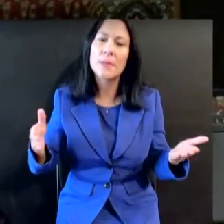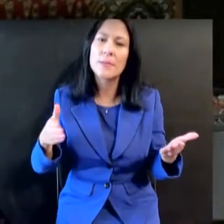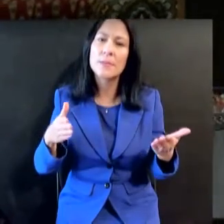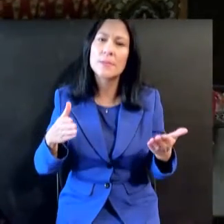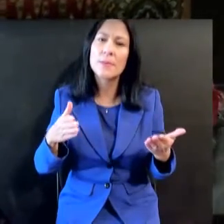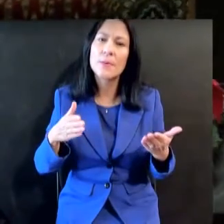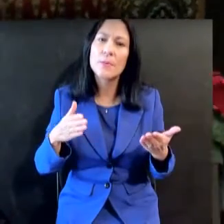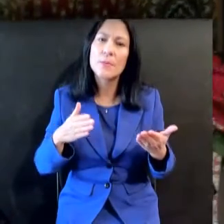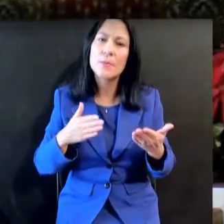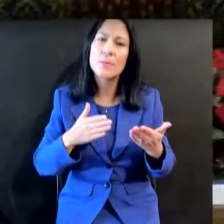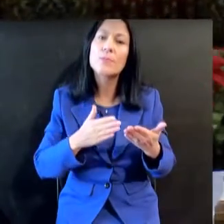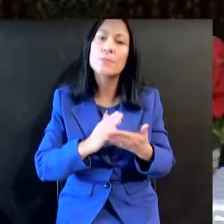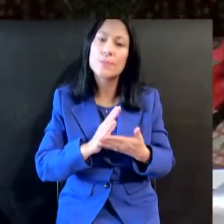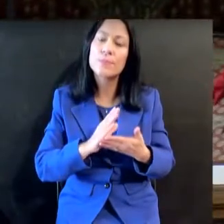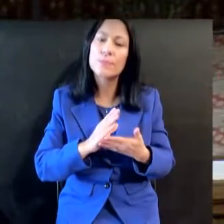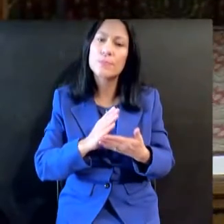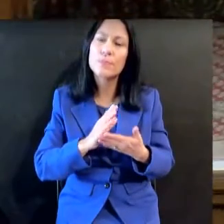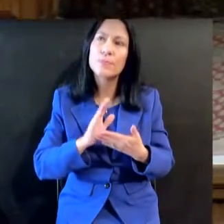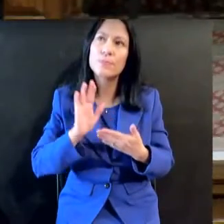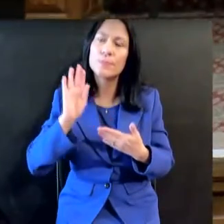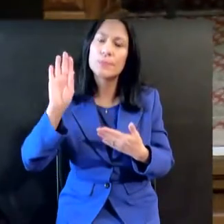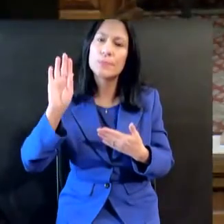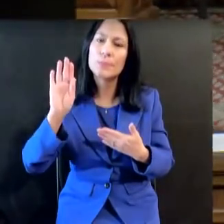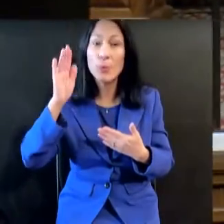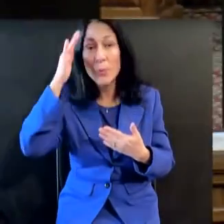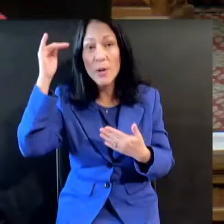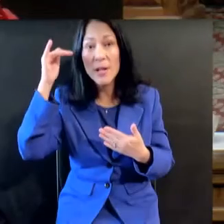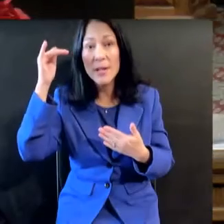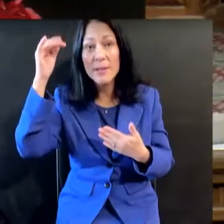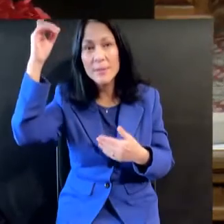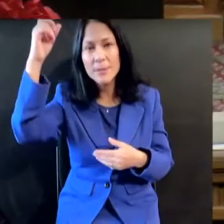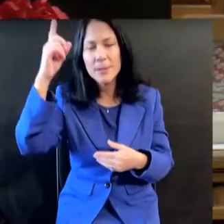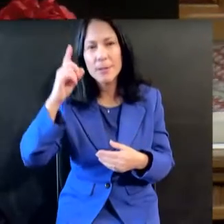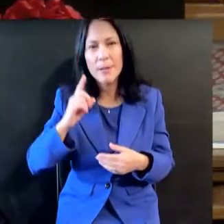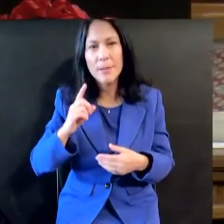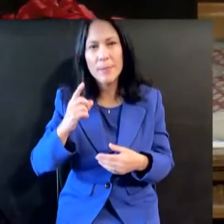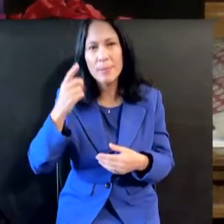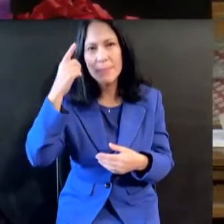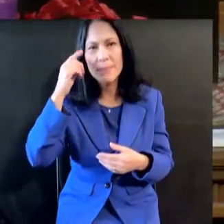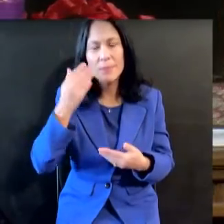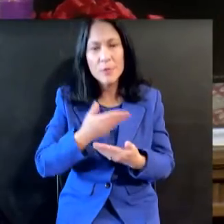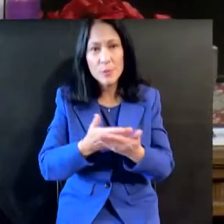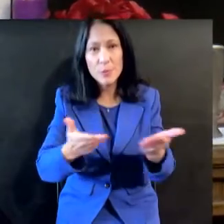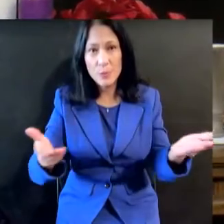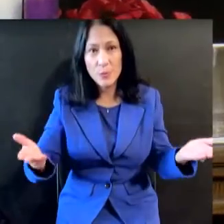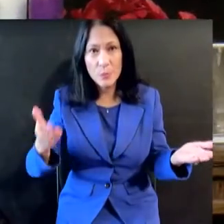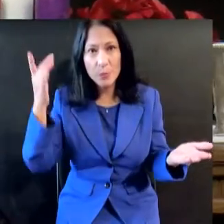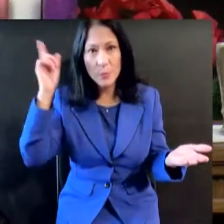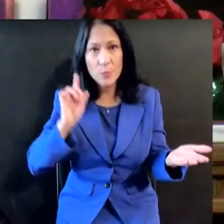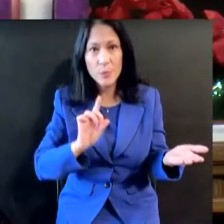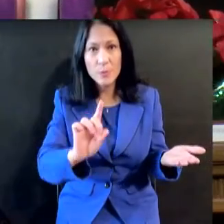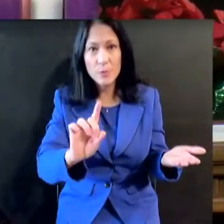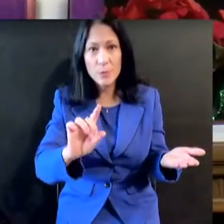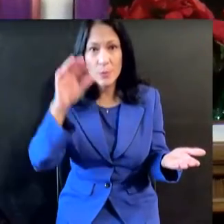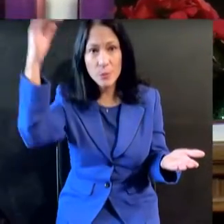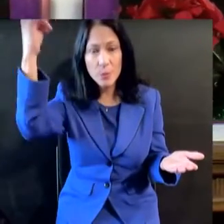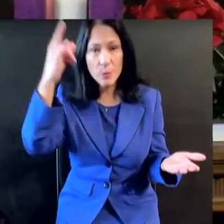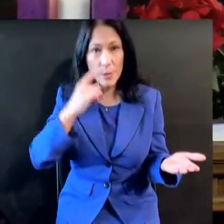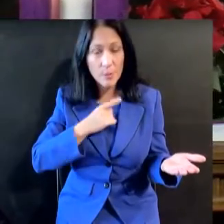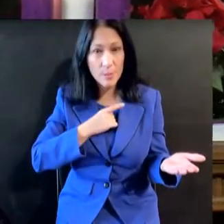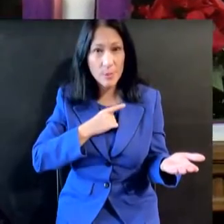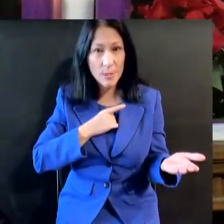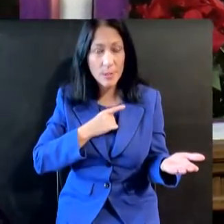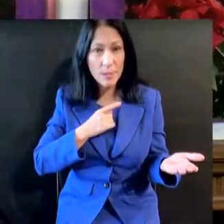in order to come to you, to me, no matter where we are, no matter what we're experiencing. And then do you remember what he